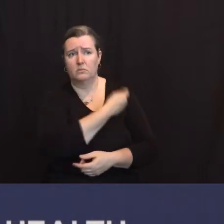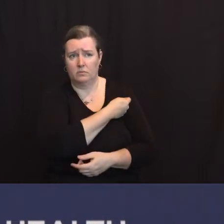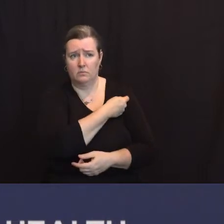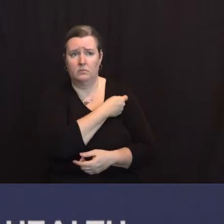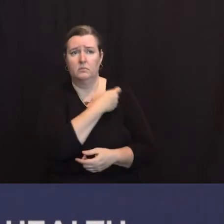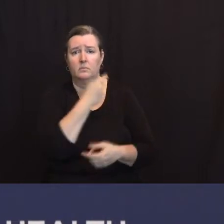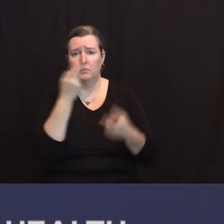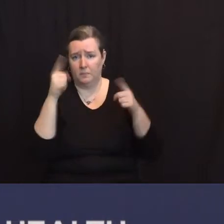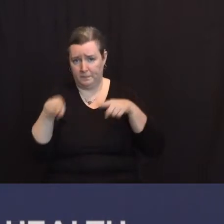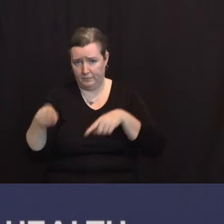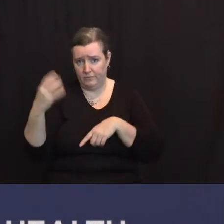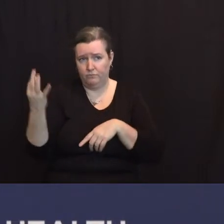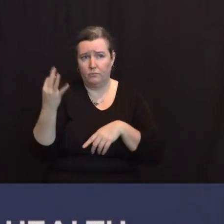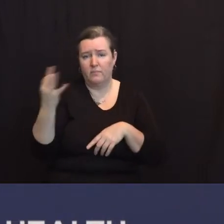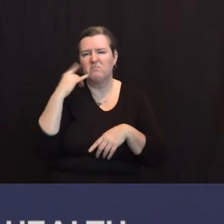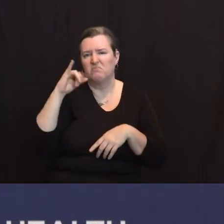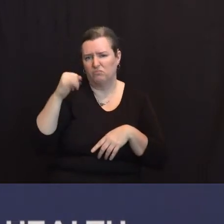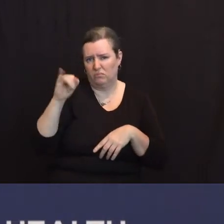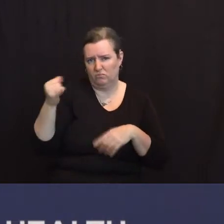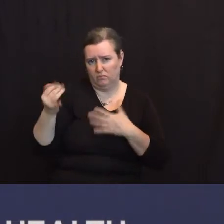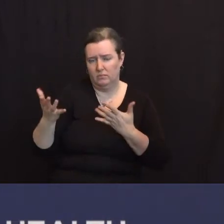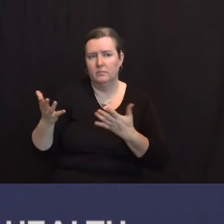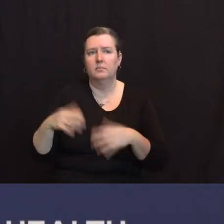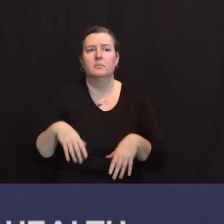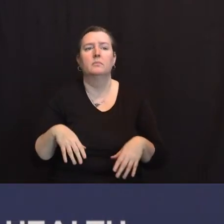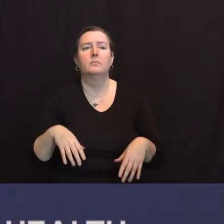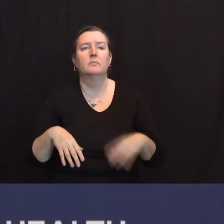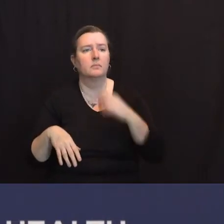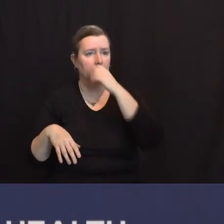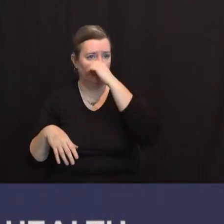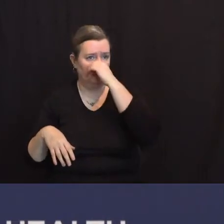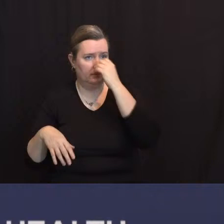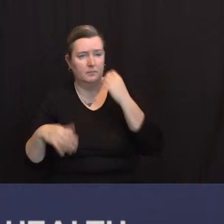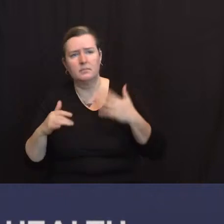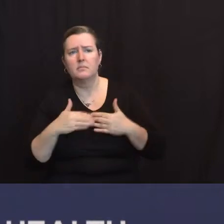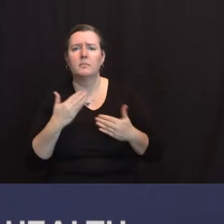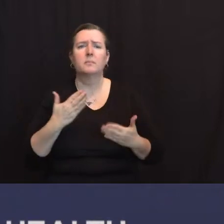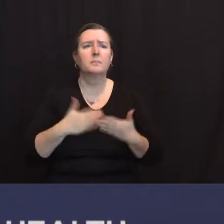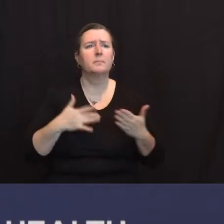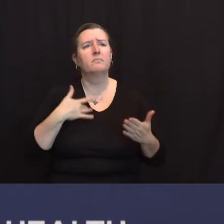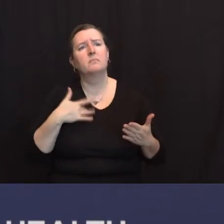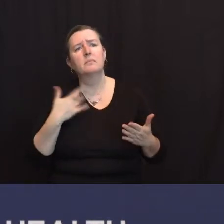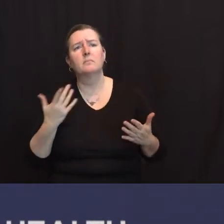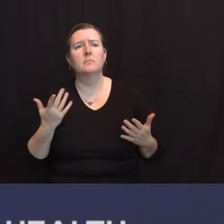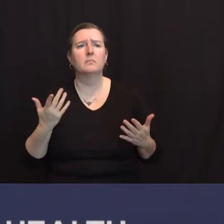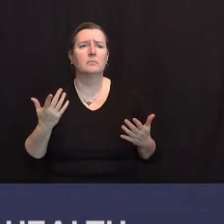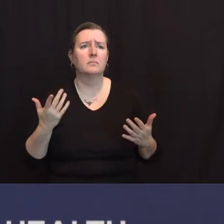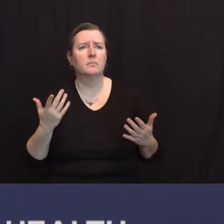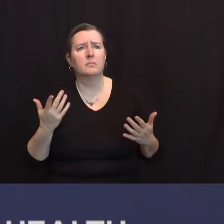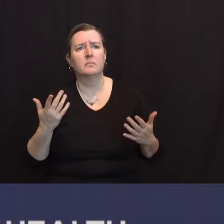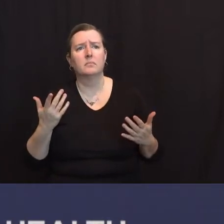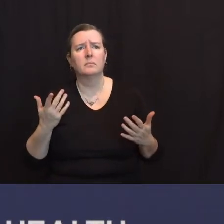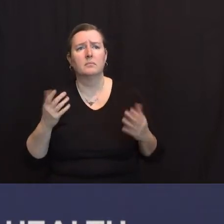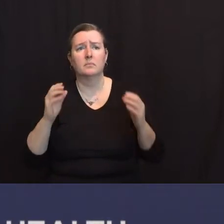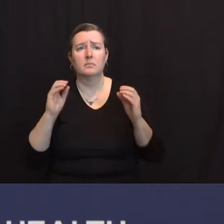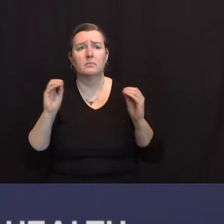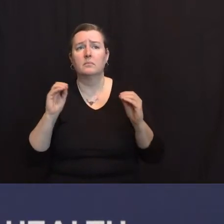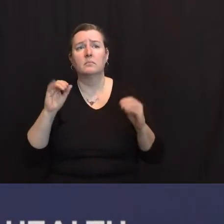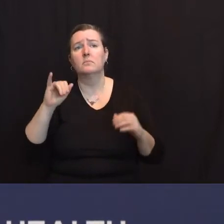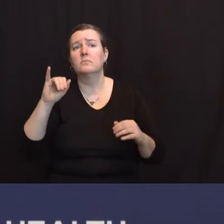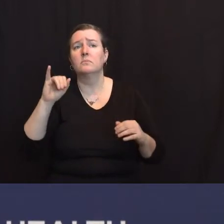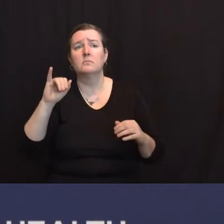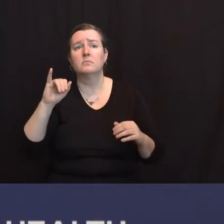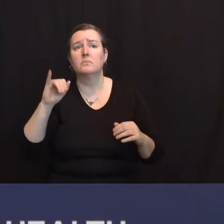But there is a sense, at least, that we will get no, when I say we, it's not just New Jersey, there will be no J&J distribution next week, the